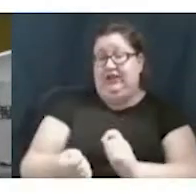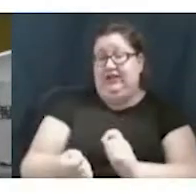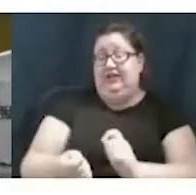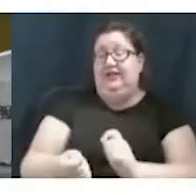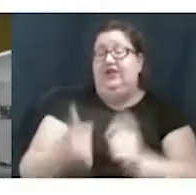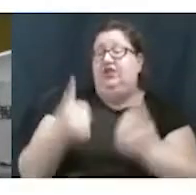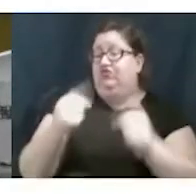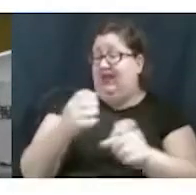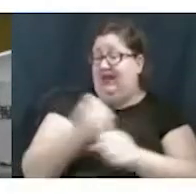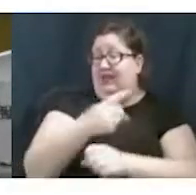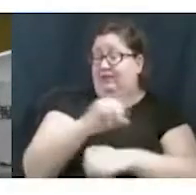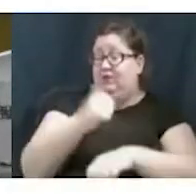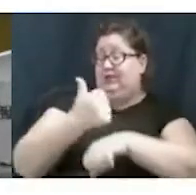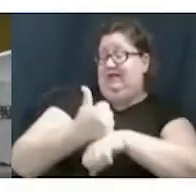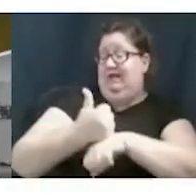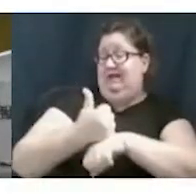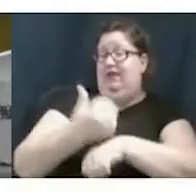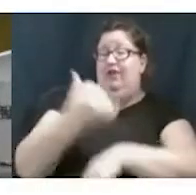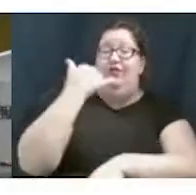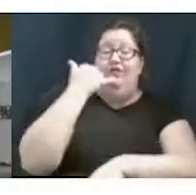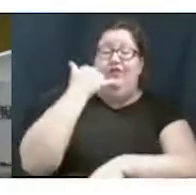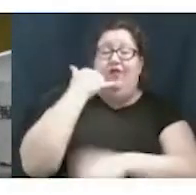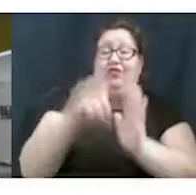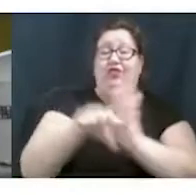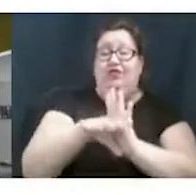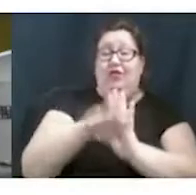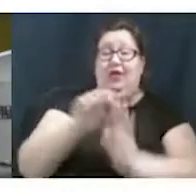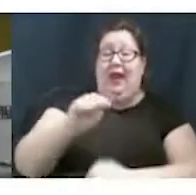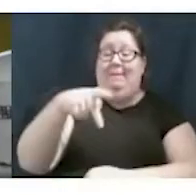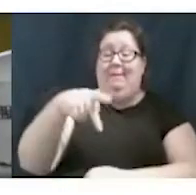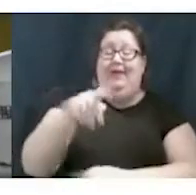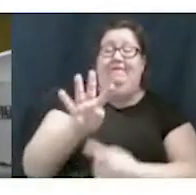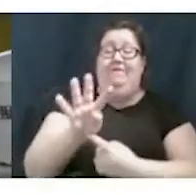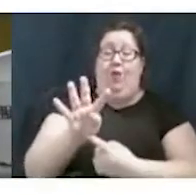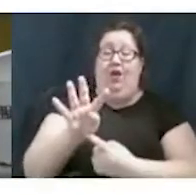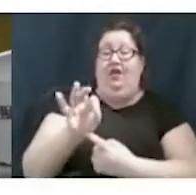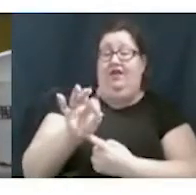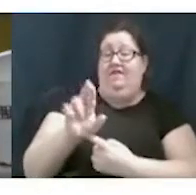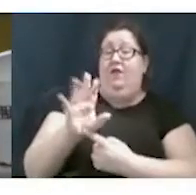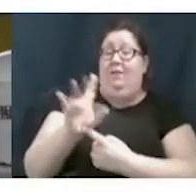them to set the phone to record in a MP4 format is helpful.